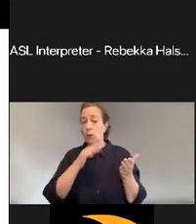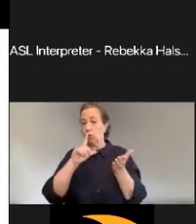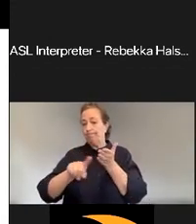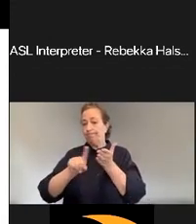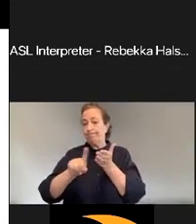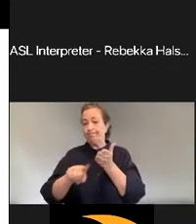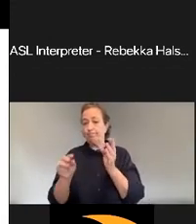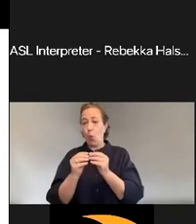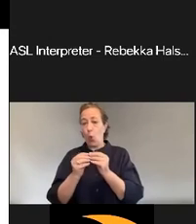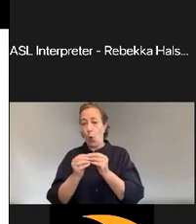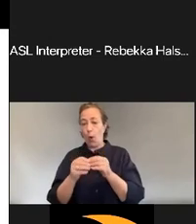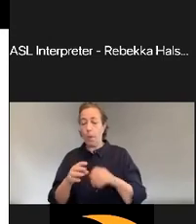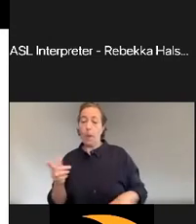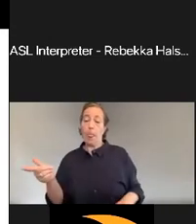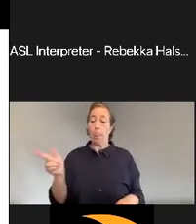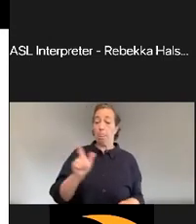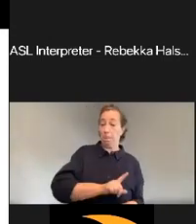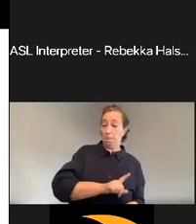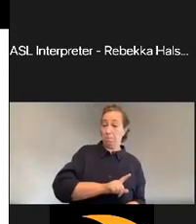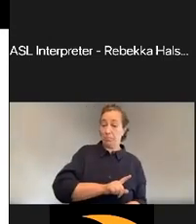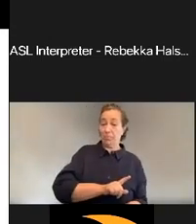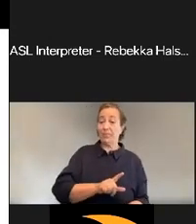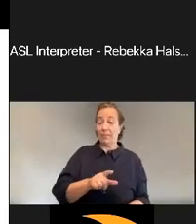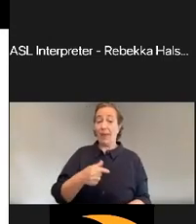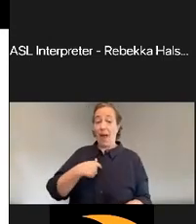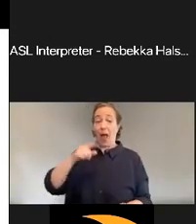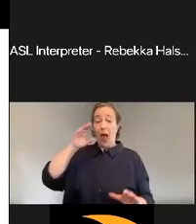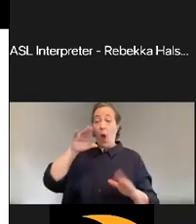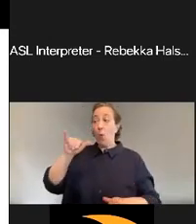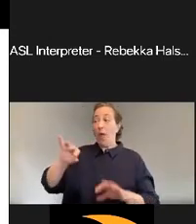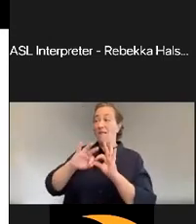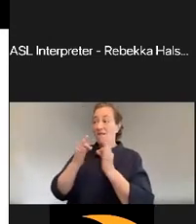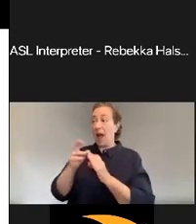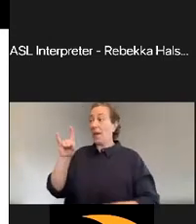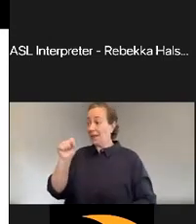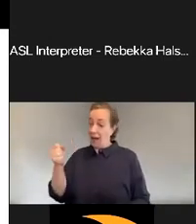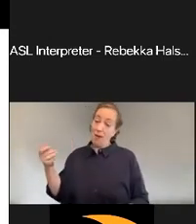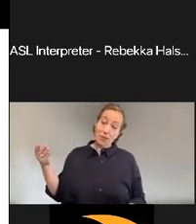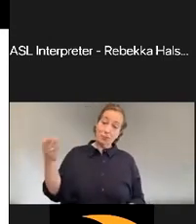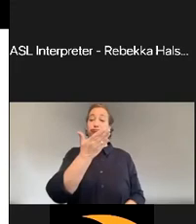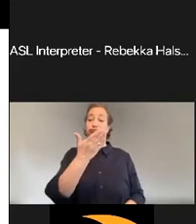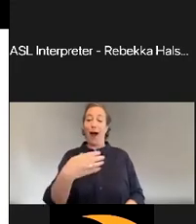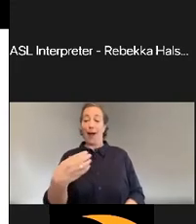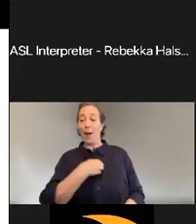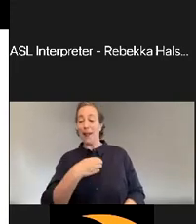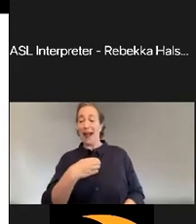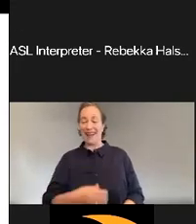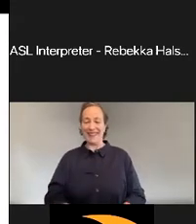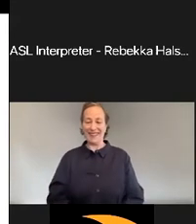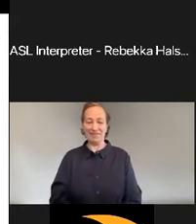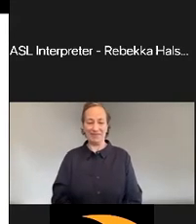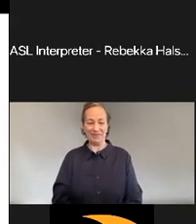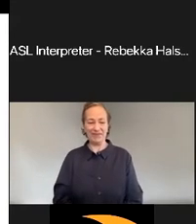Well, it makes me hope that Josh and his family file a complaint so that can move forward. Okay, last